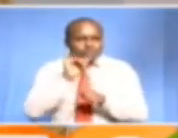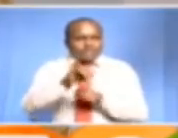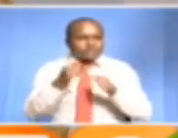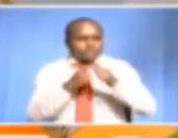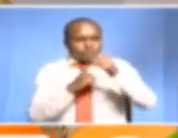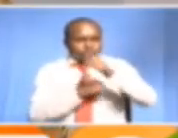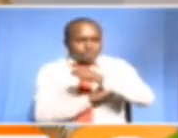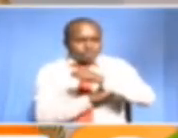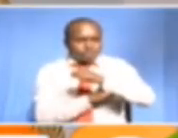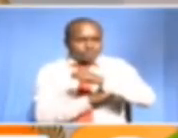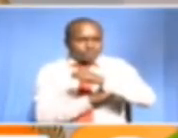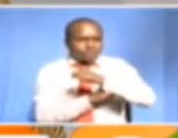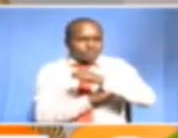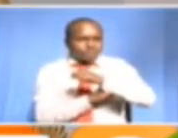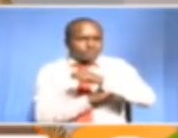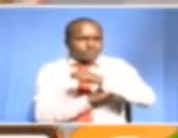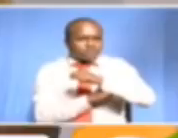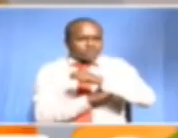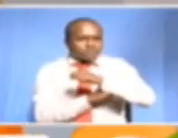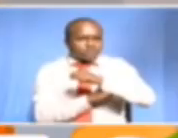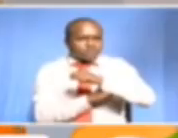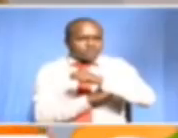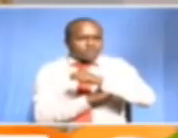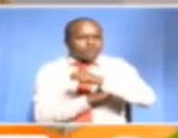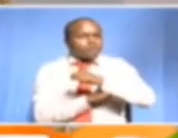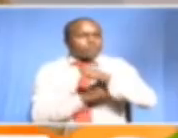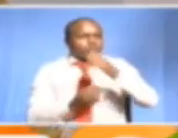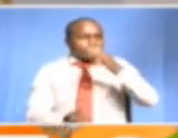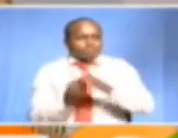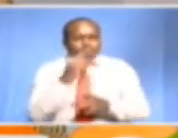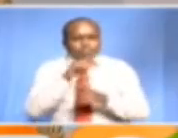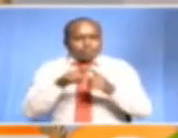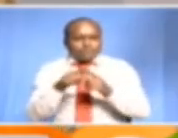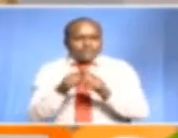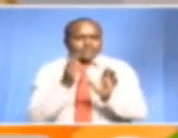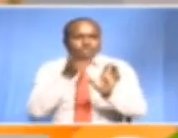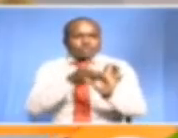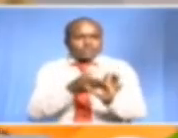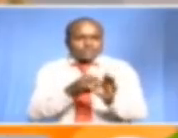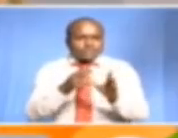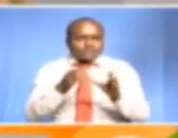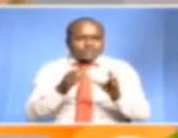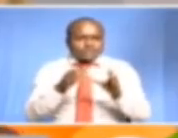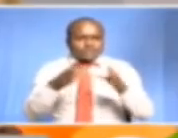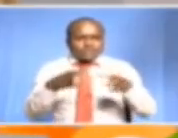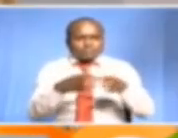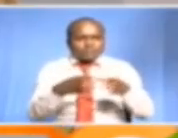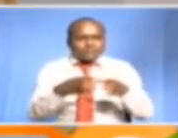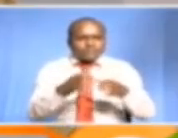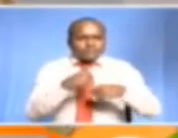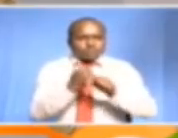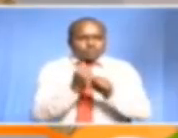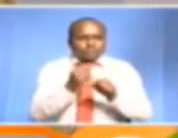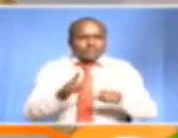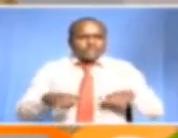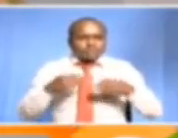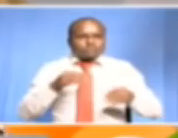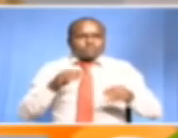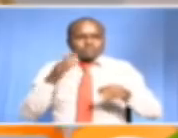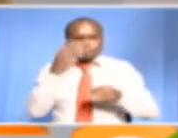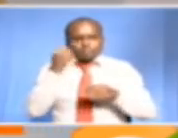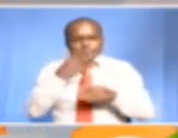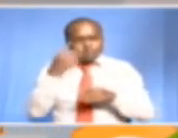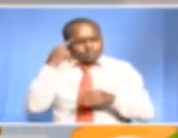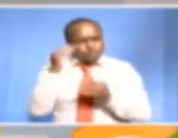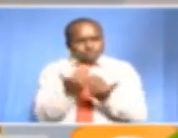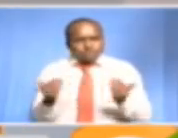that I found when I got into this this club is basically to kind of make life beautiful for children with disability, making sure